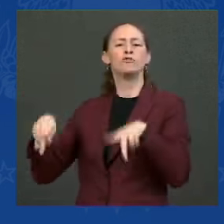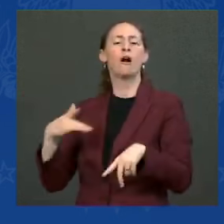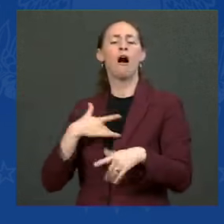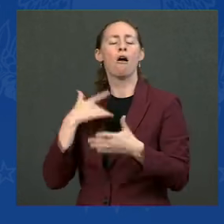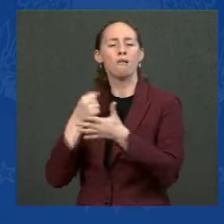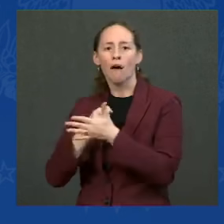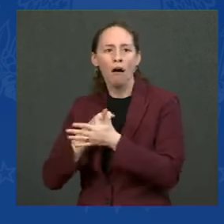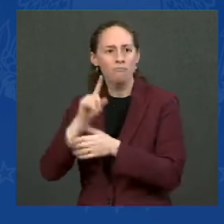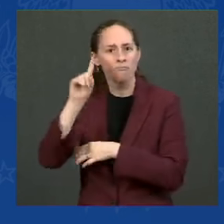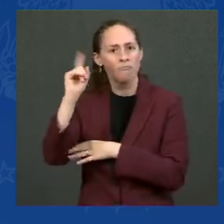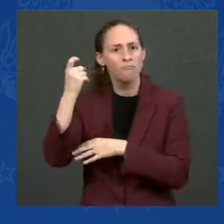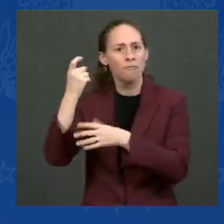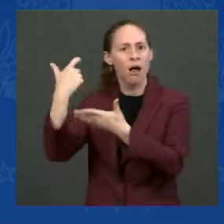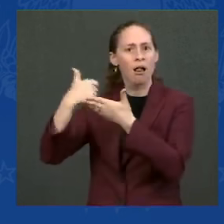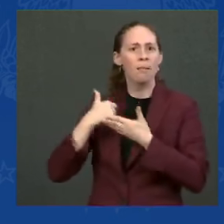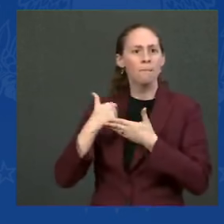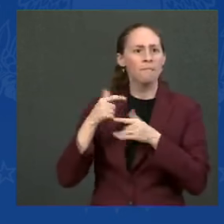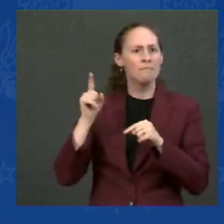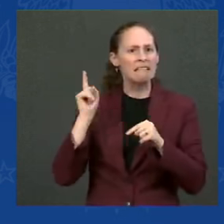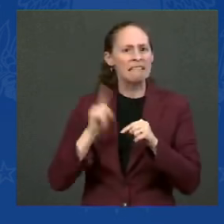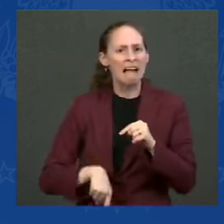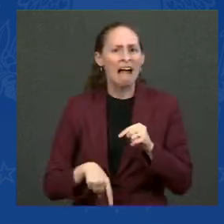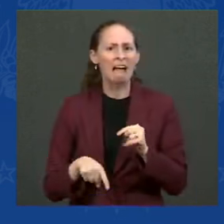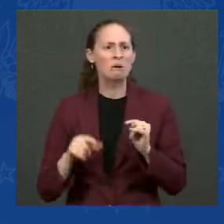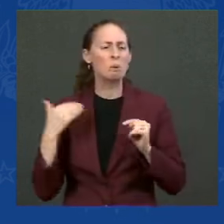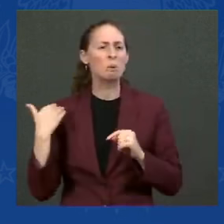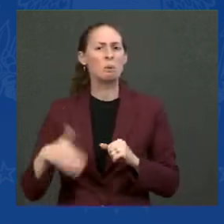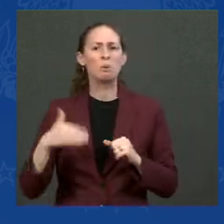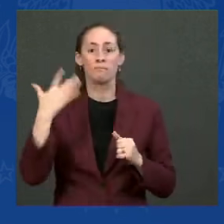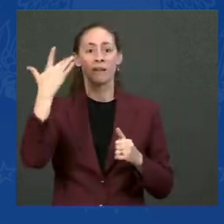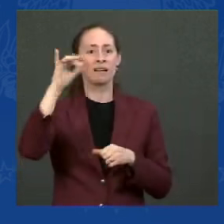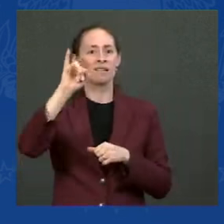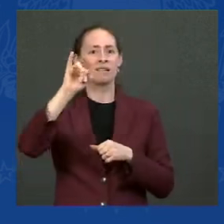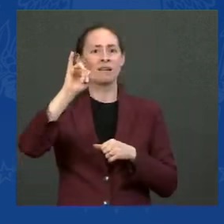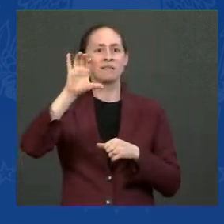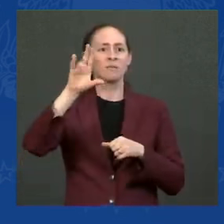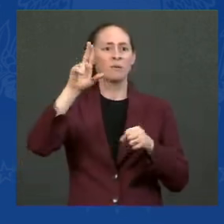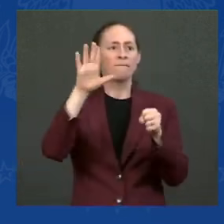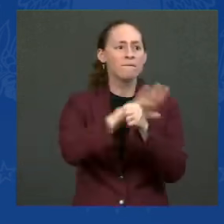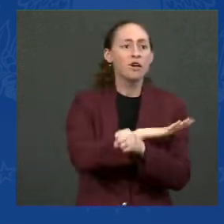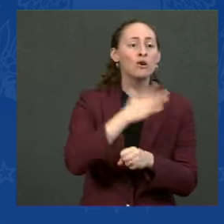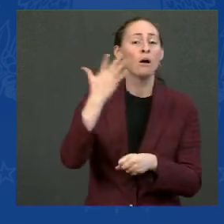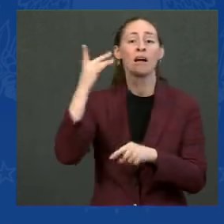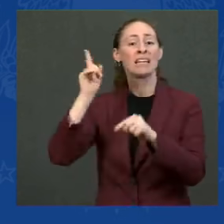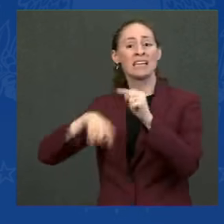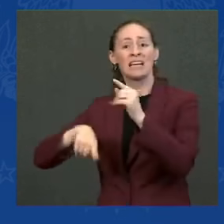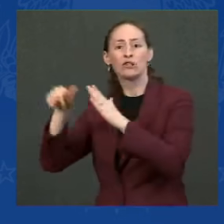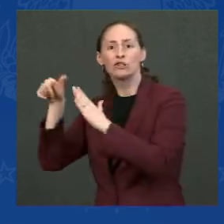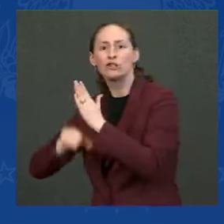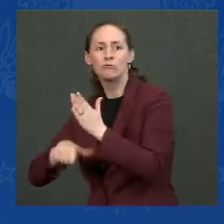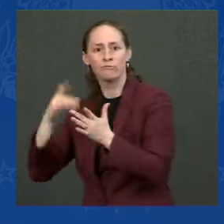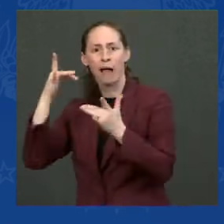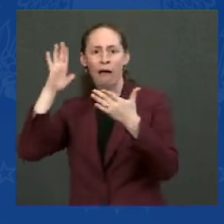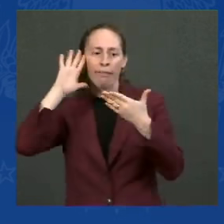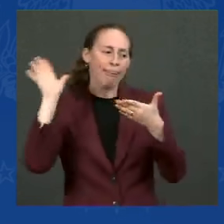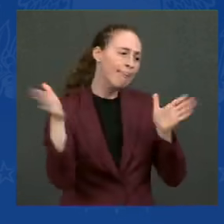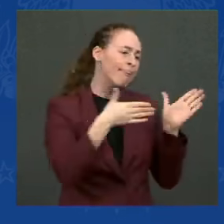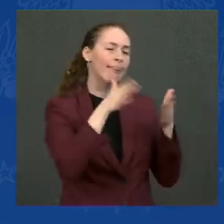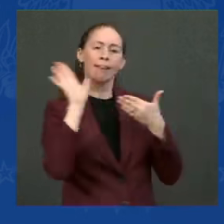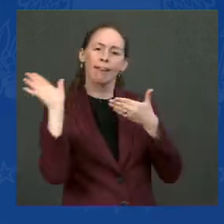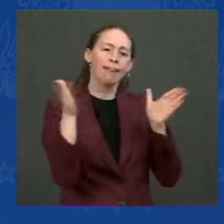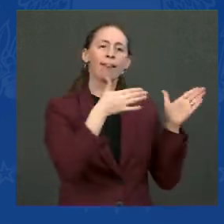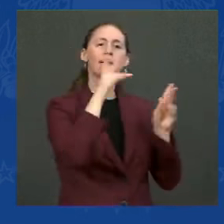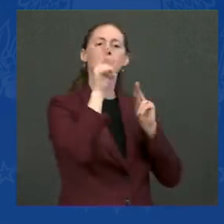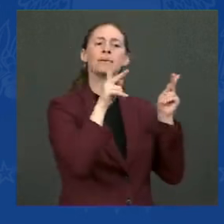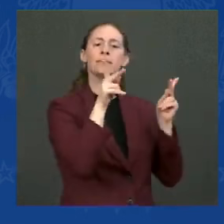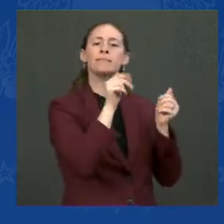more because they can't get into the ICU, they can't get into the operating rooms. The unvaccinated also put our economy at risk because people